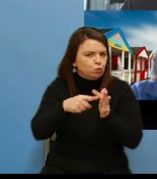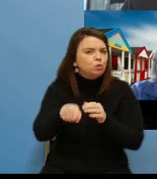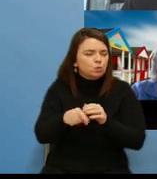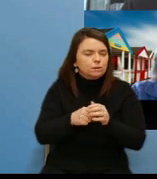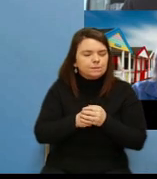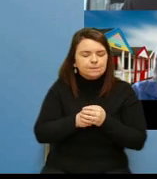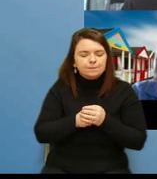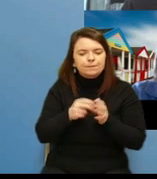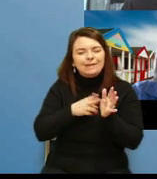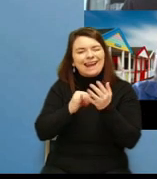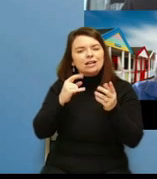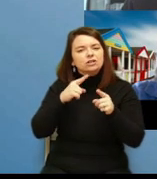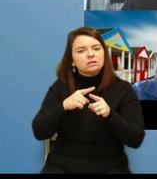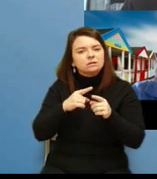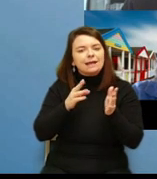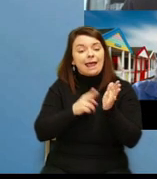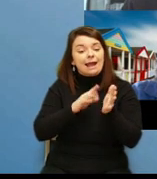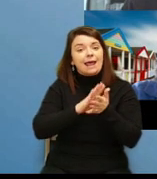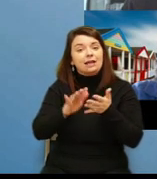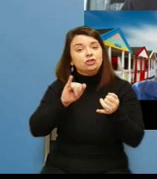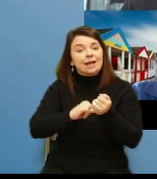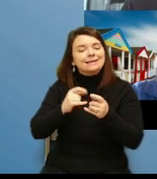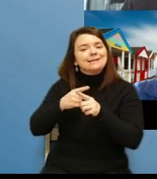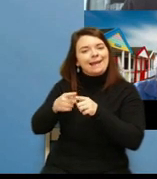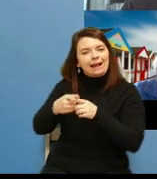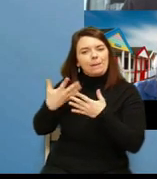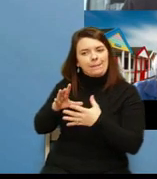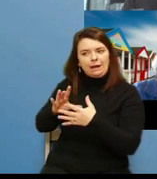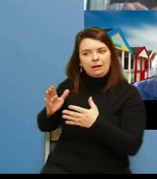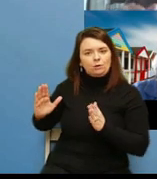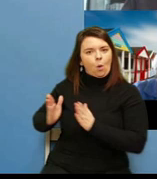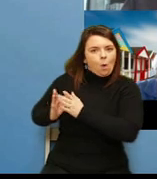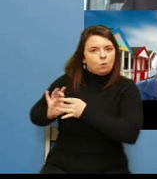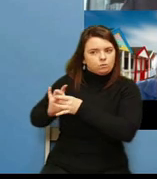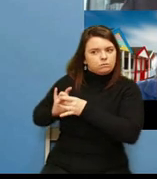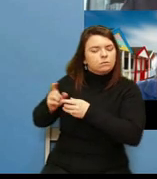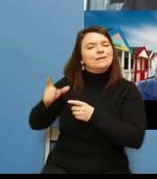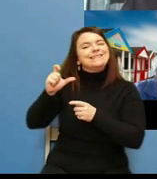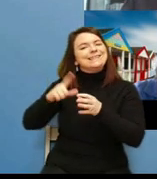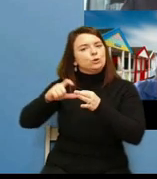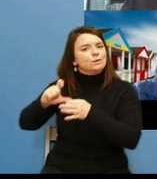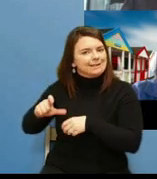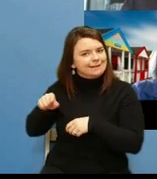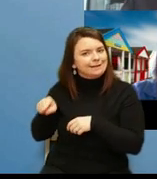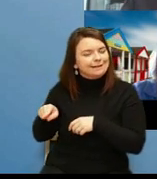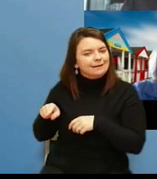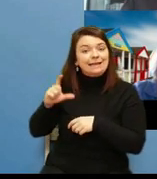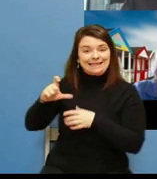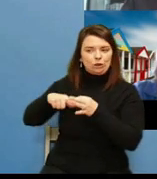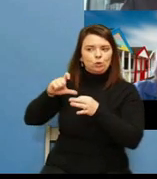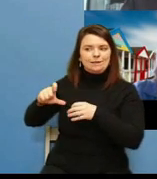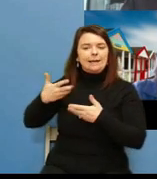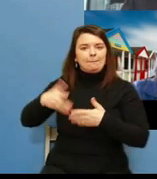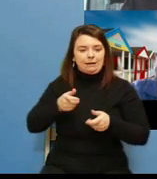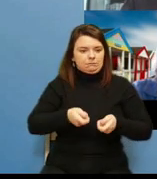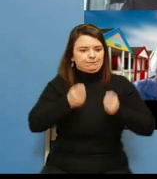from June, as I understand it. And NHS England have been working very closely with CQC because much